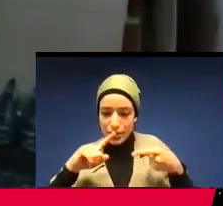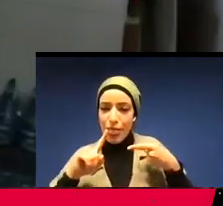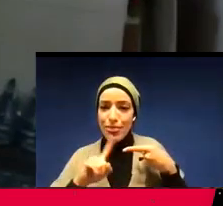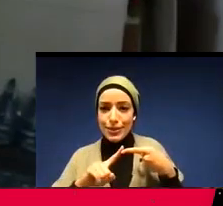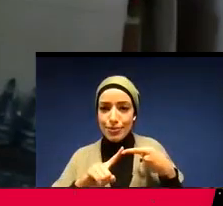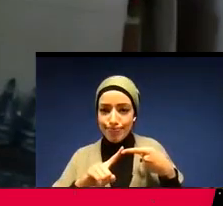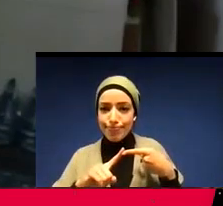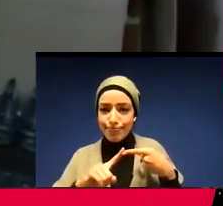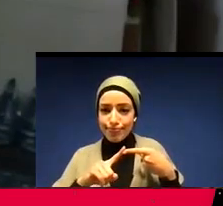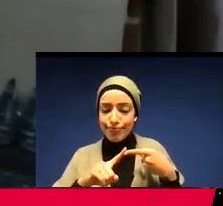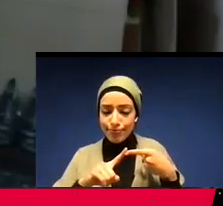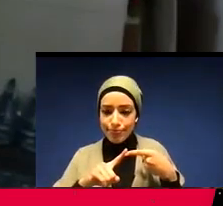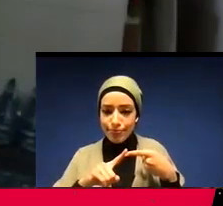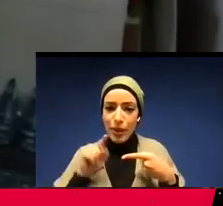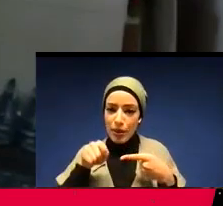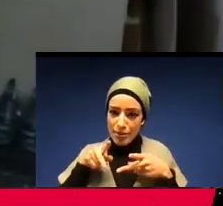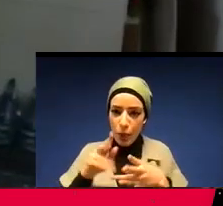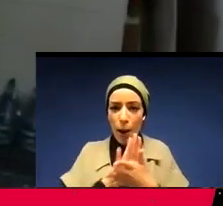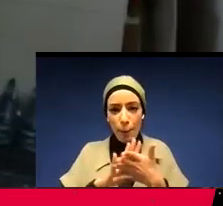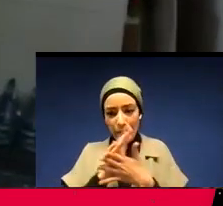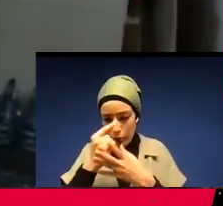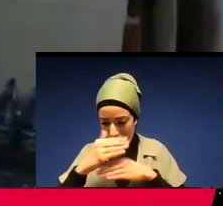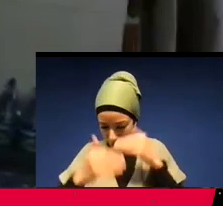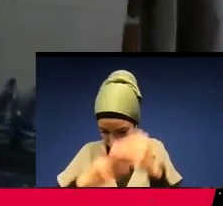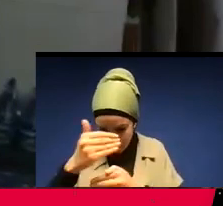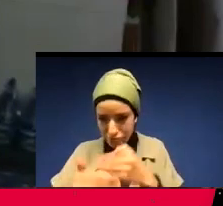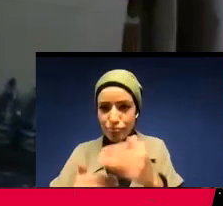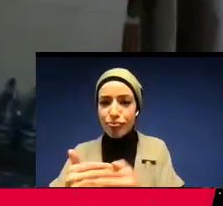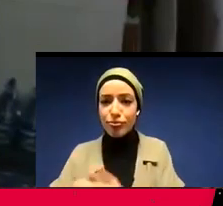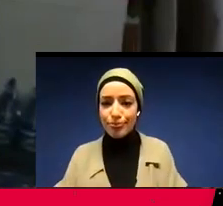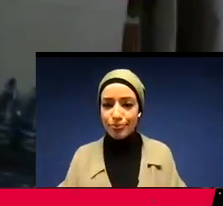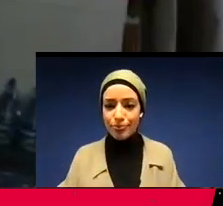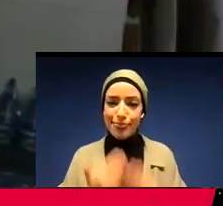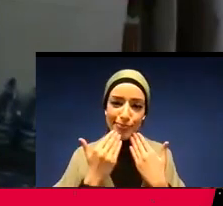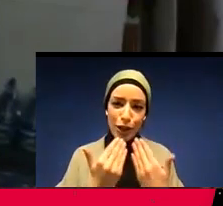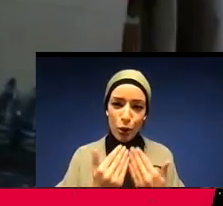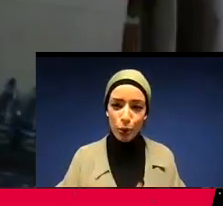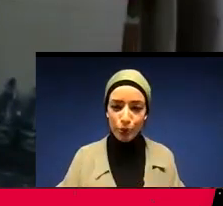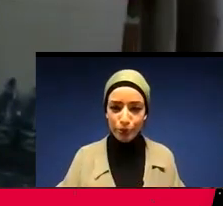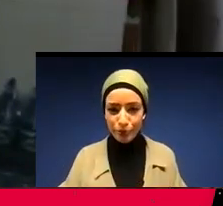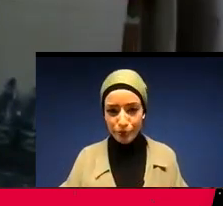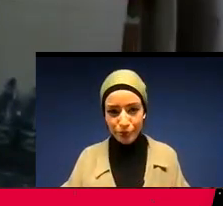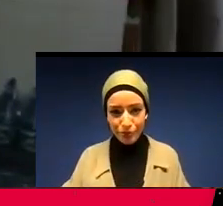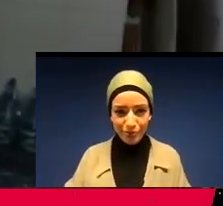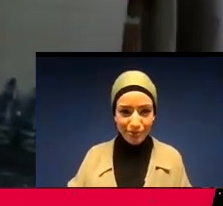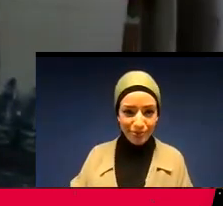and let's use it, let's focus on it, because in that way we'll be far stronger. Thank you.